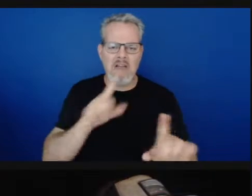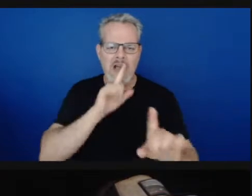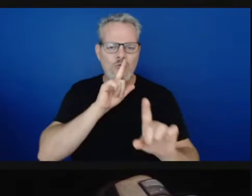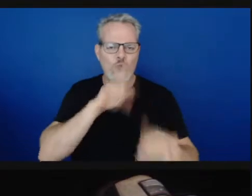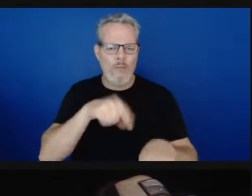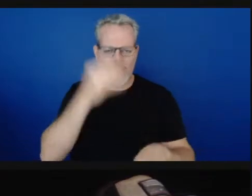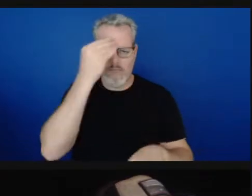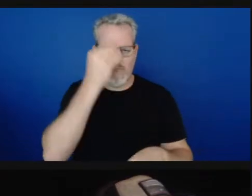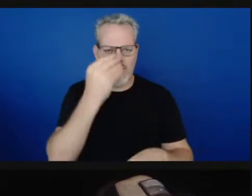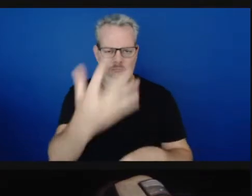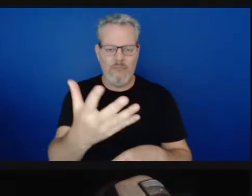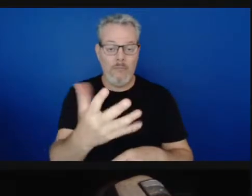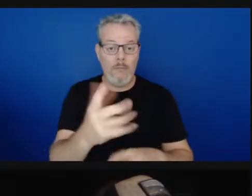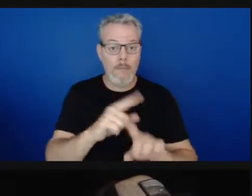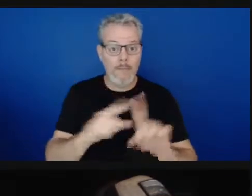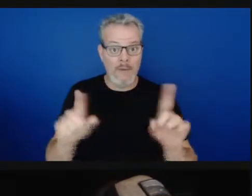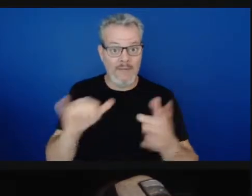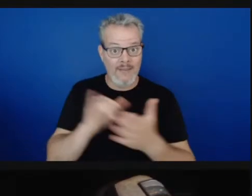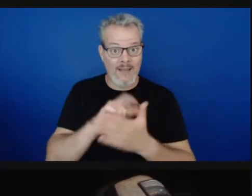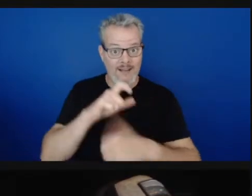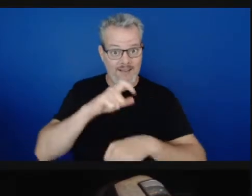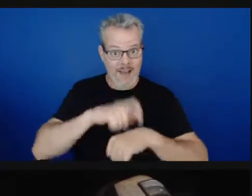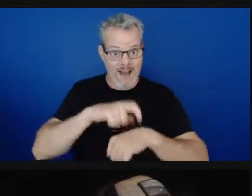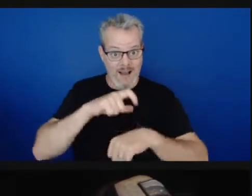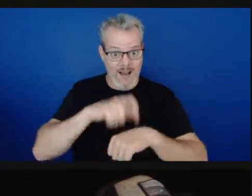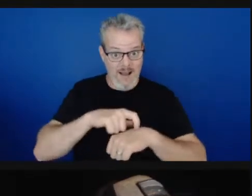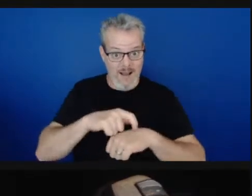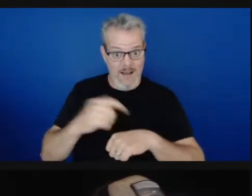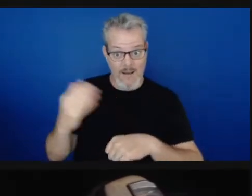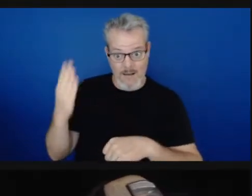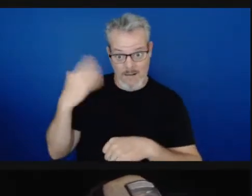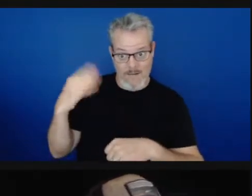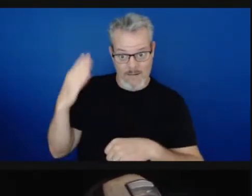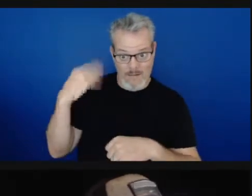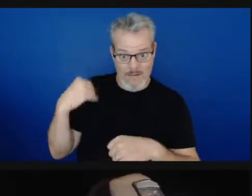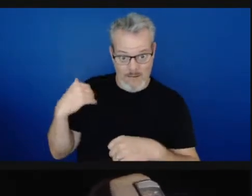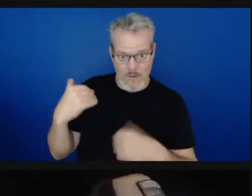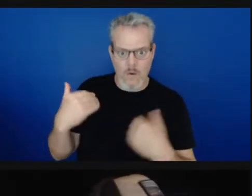update. However, at that point in time, there was something